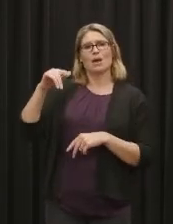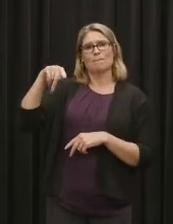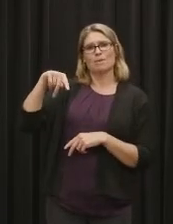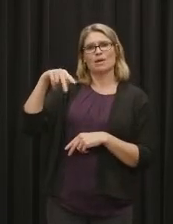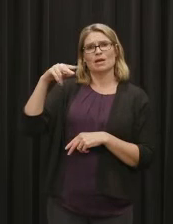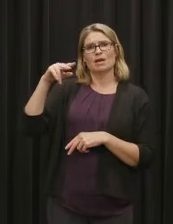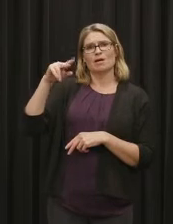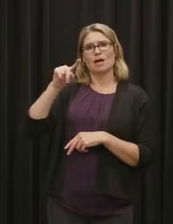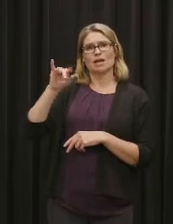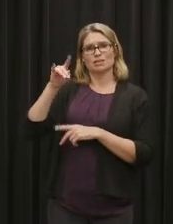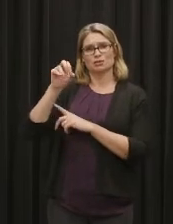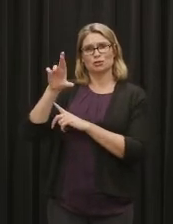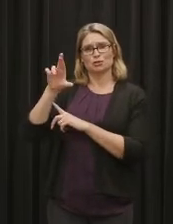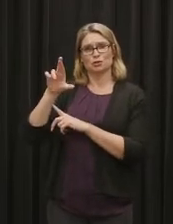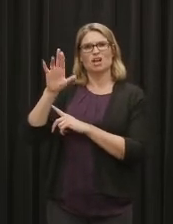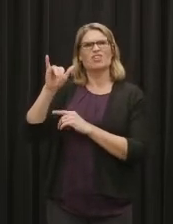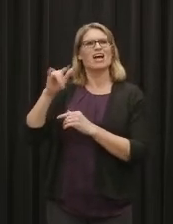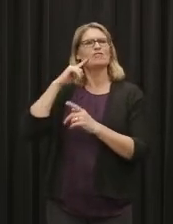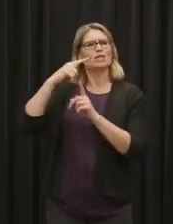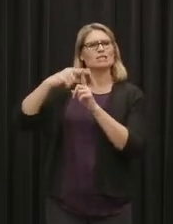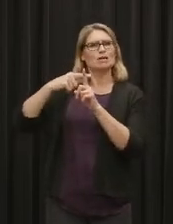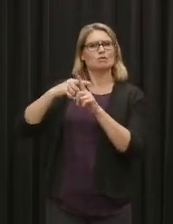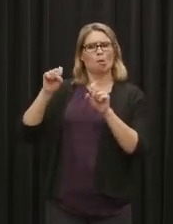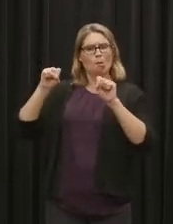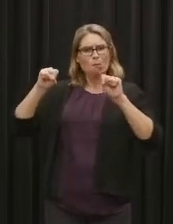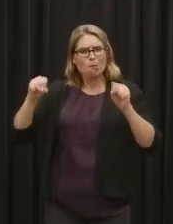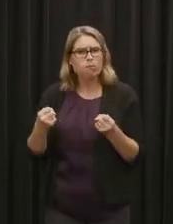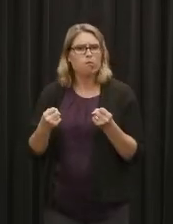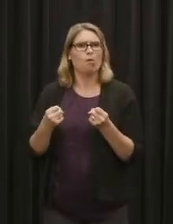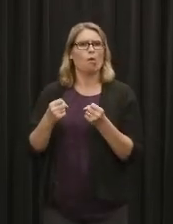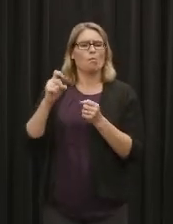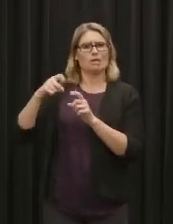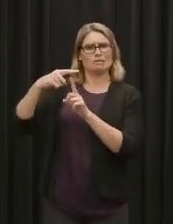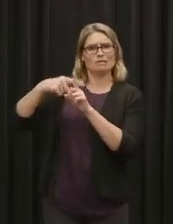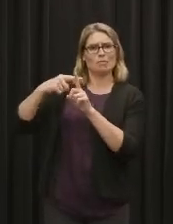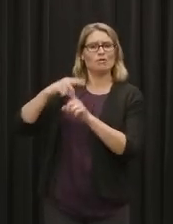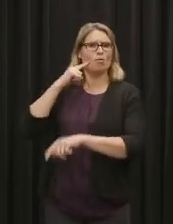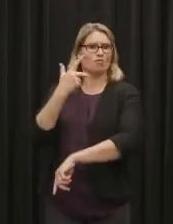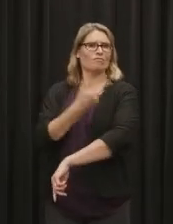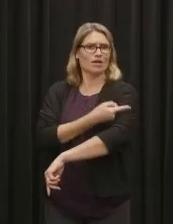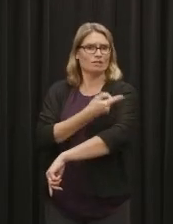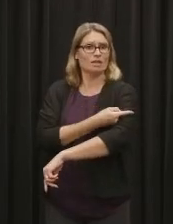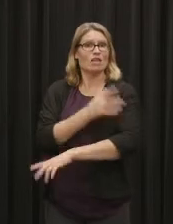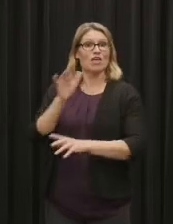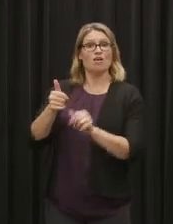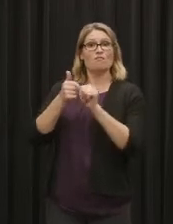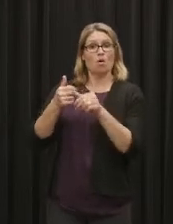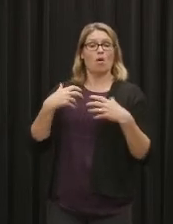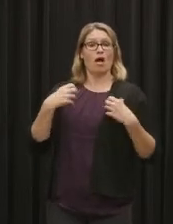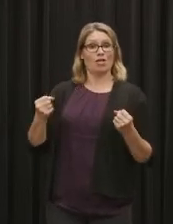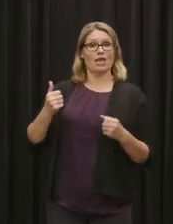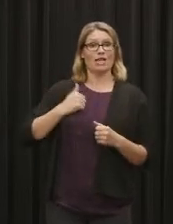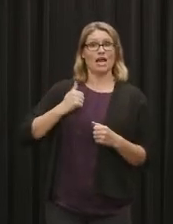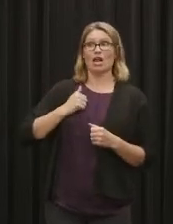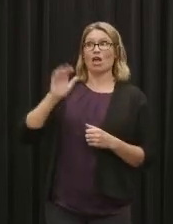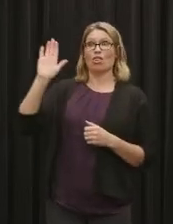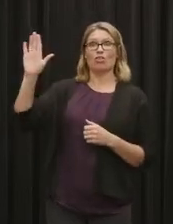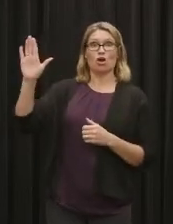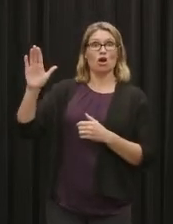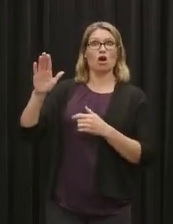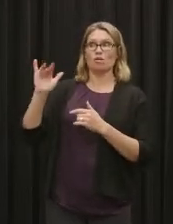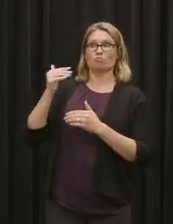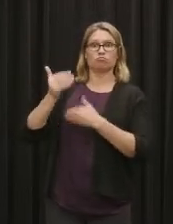Pfizer ultra-low temperature vaccine. This announcement follows Health Canada's very stringent